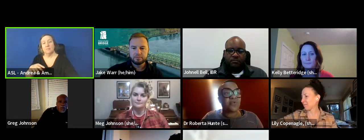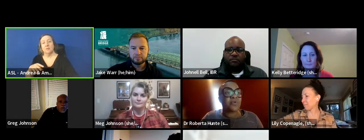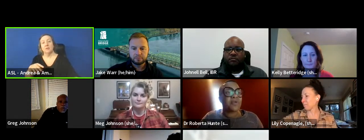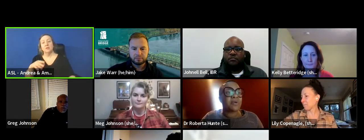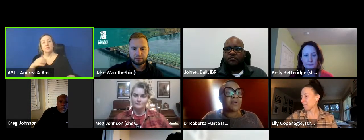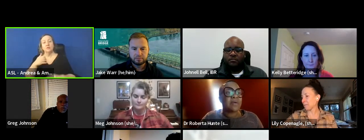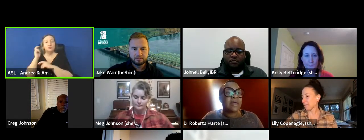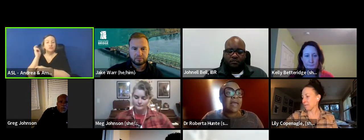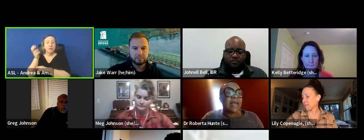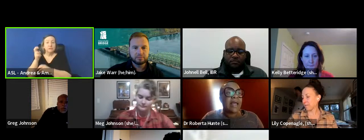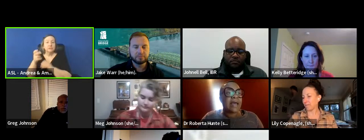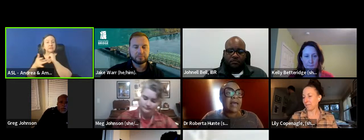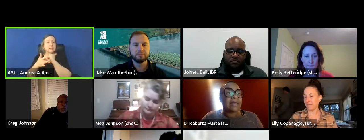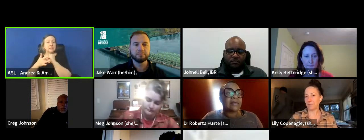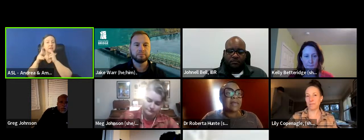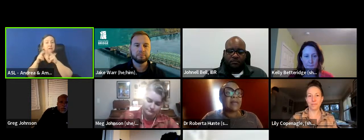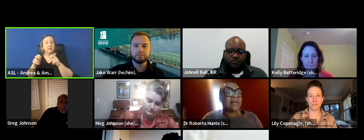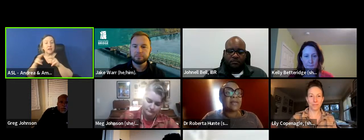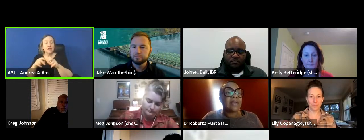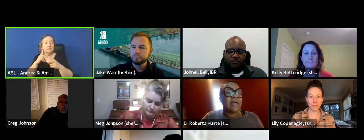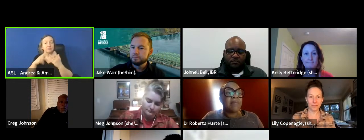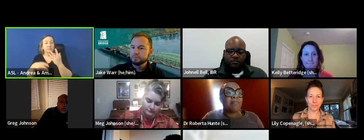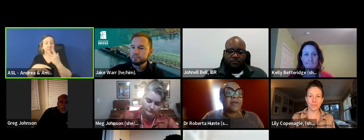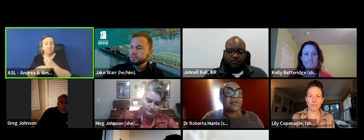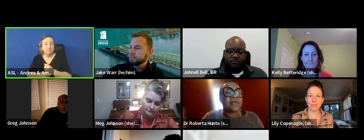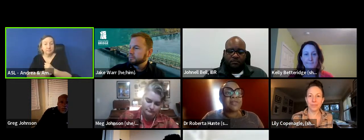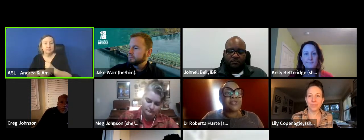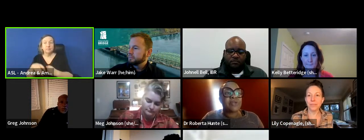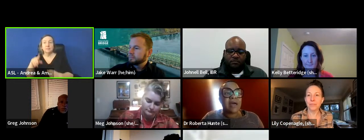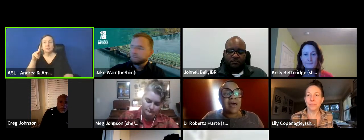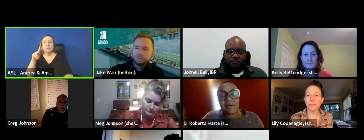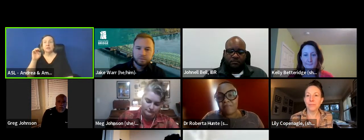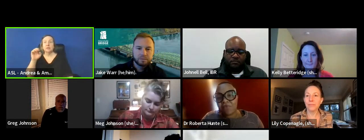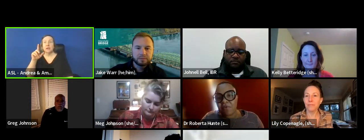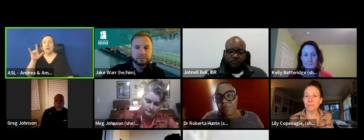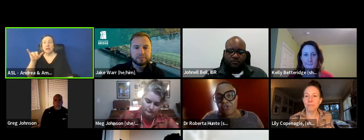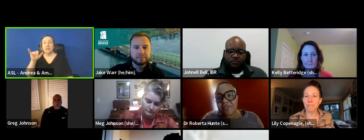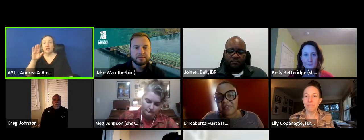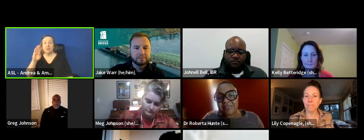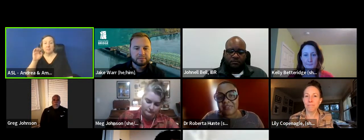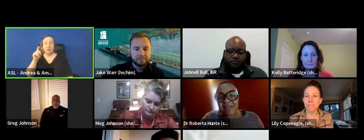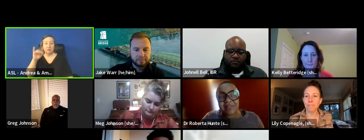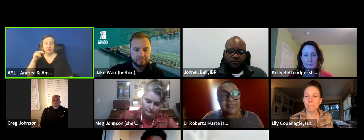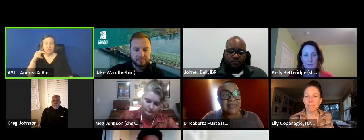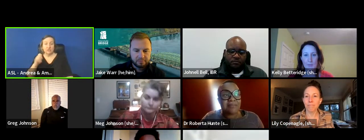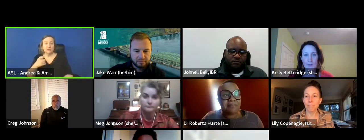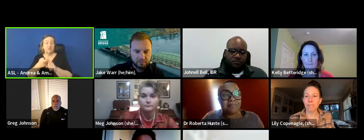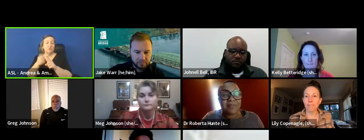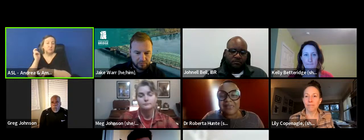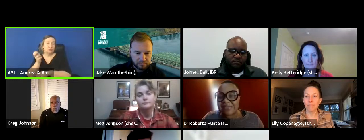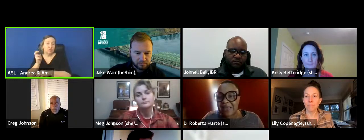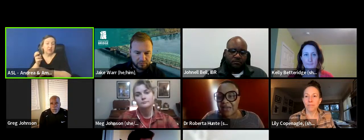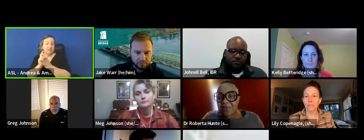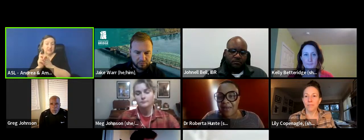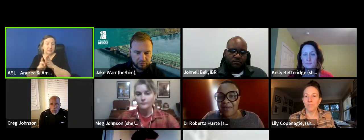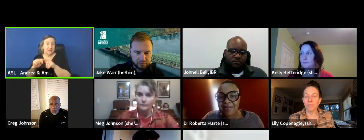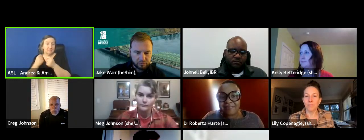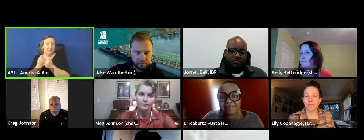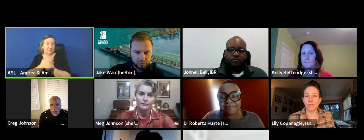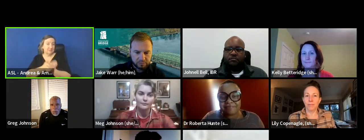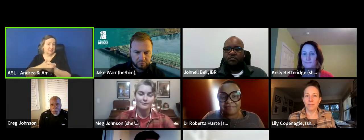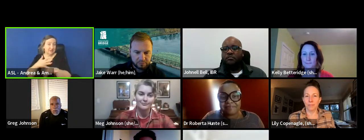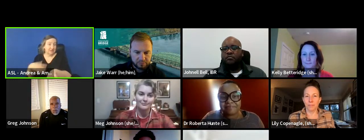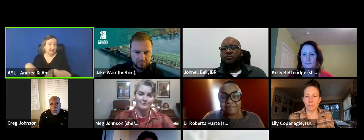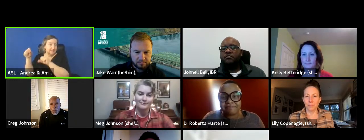analysis overview, and Kelly Betteridge from the transit design team, please take it away.